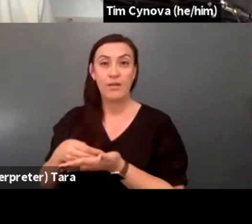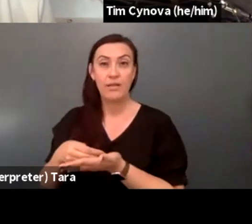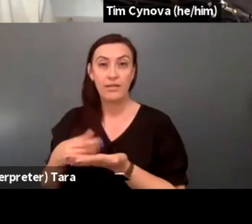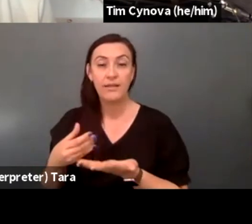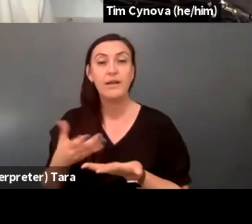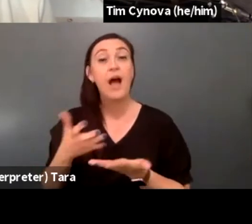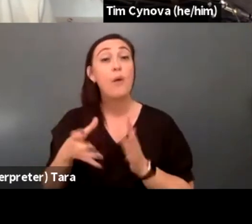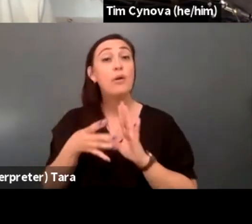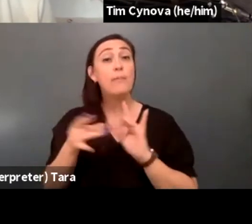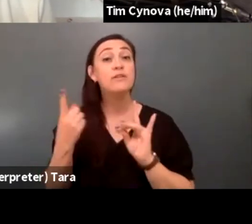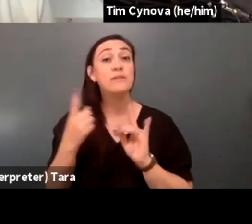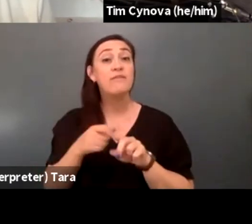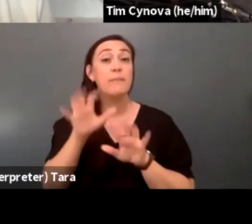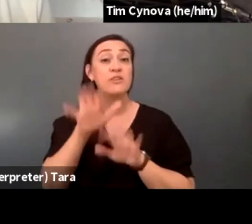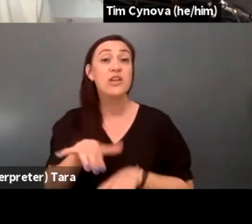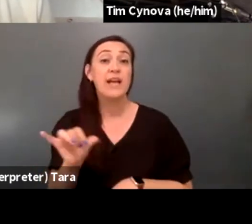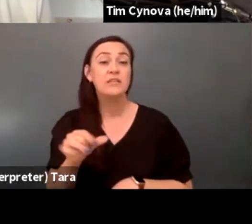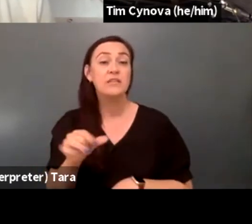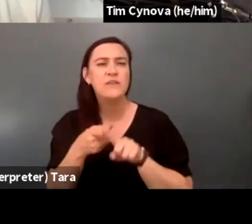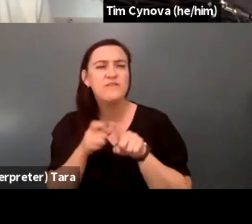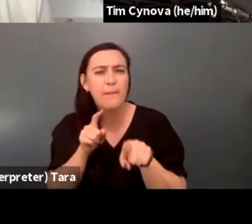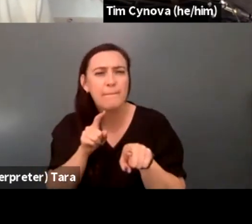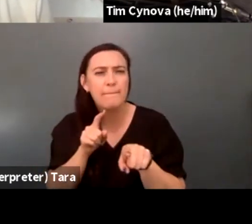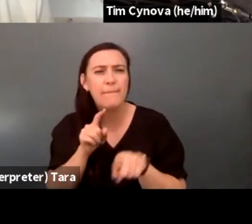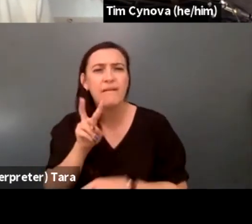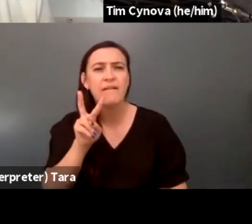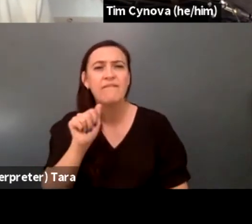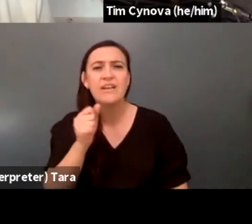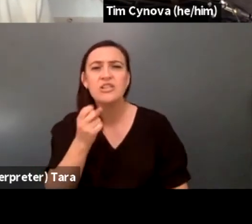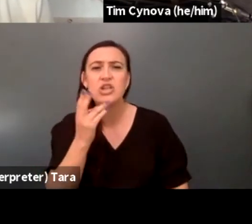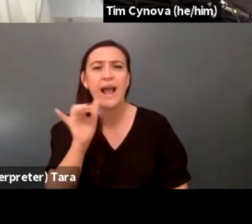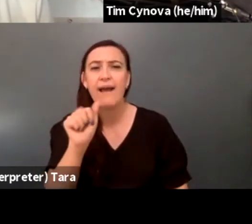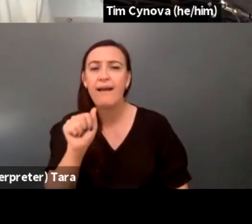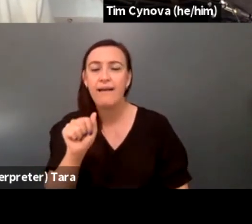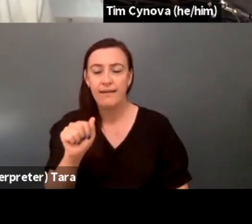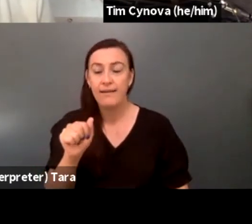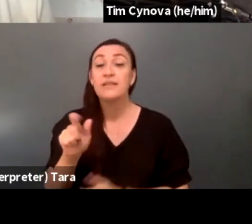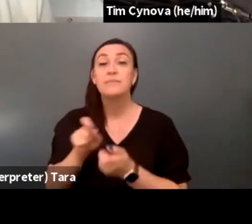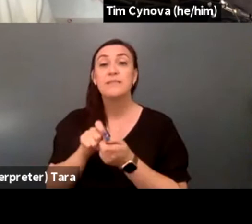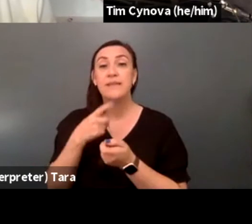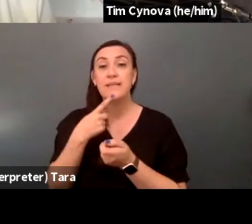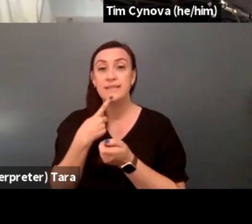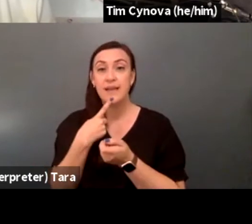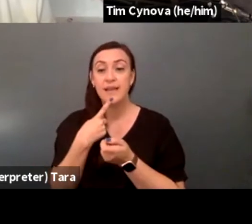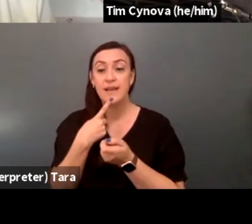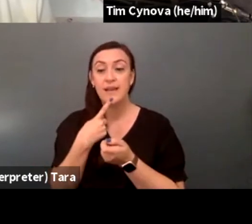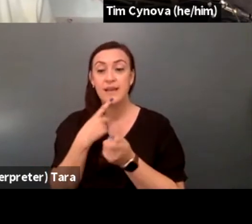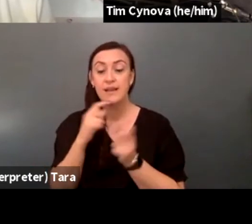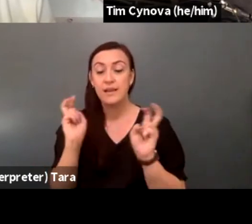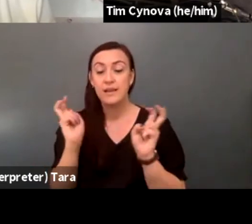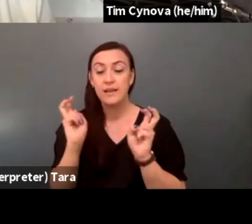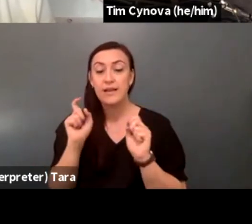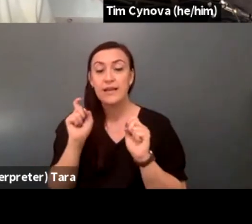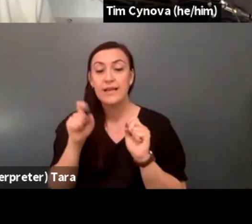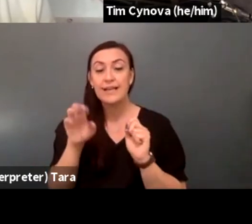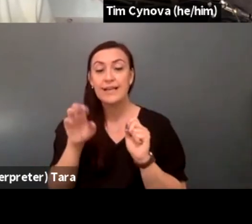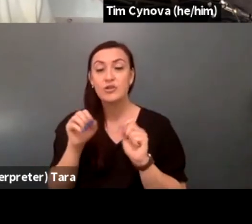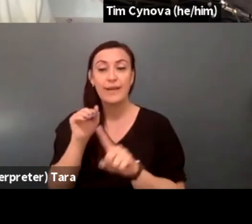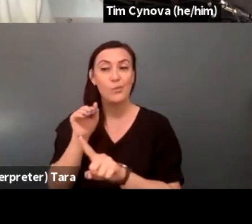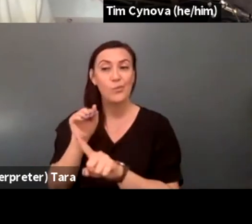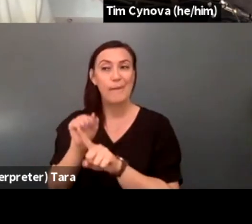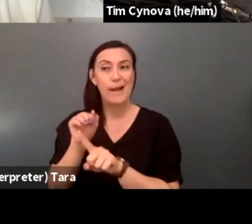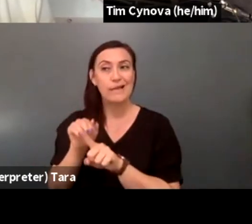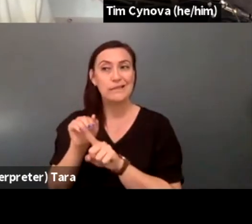chat, which comes from Vashai, specifically about needing to be reminded